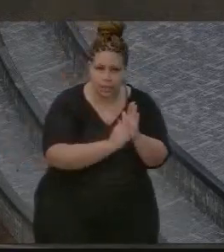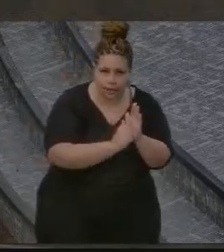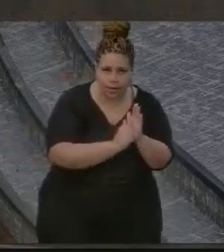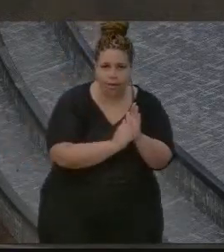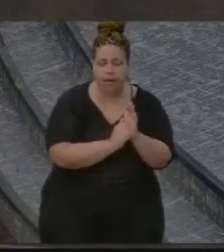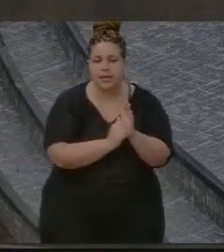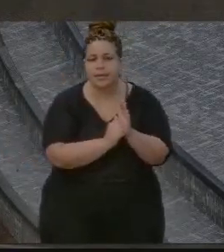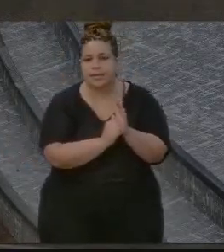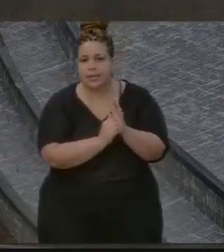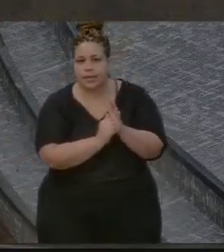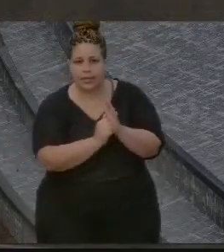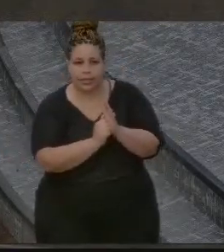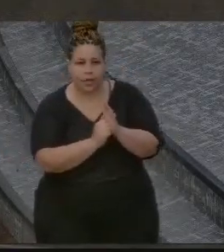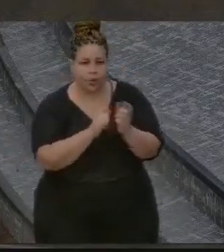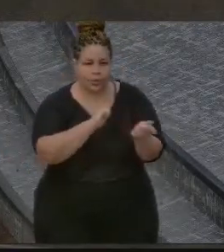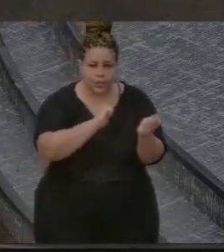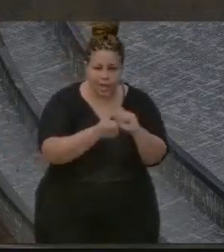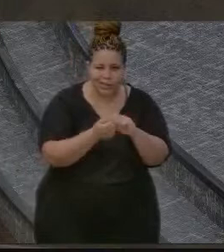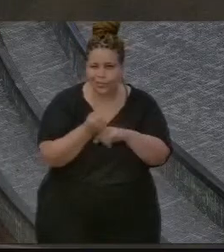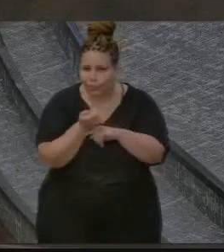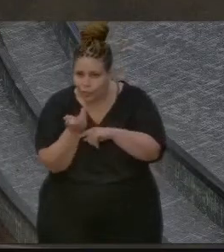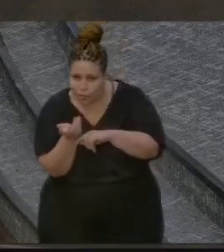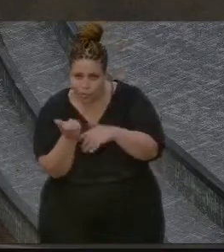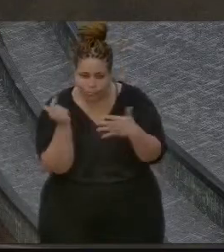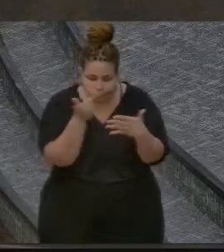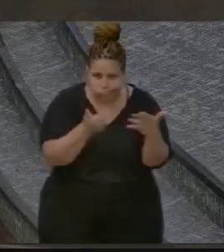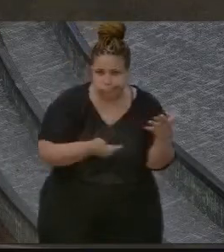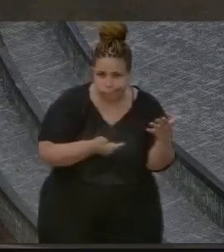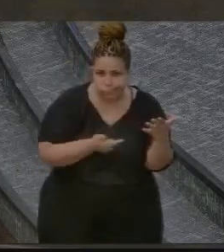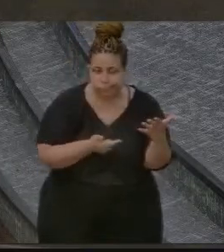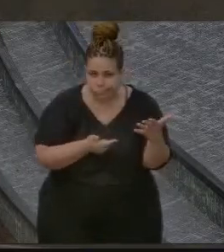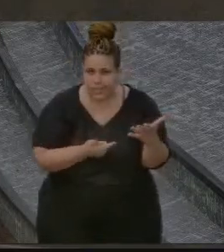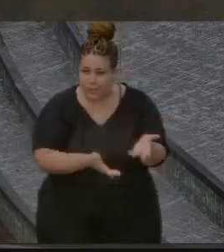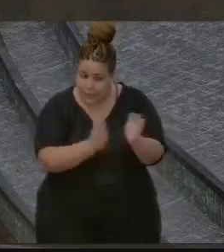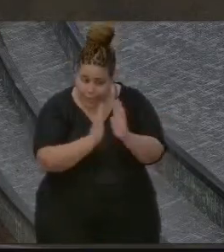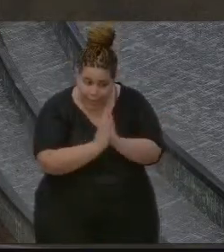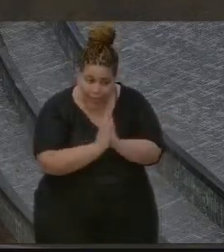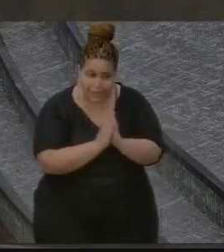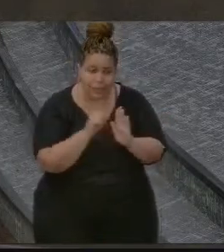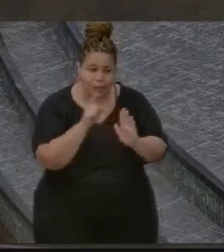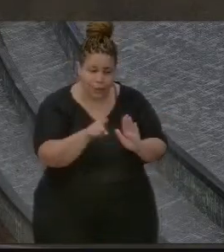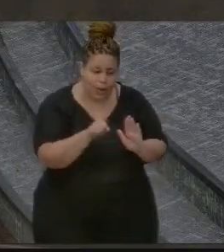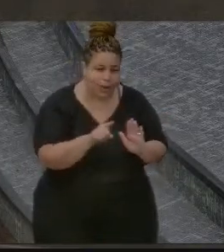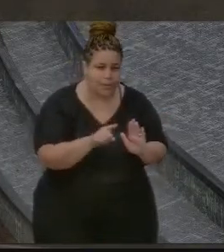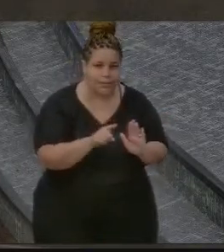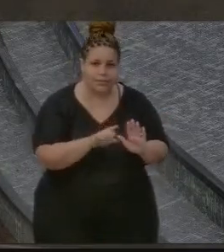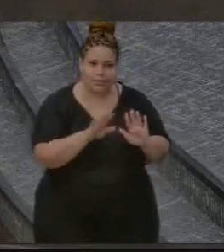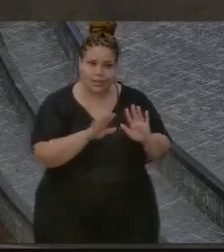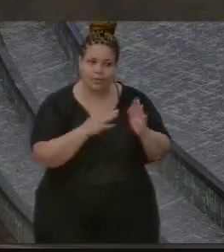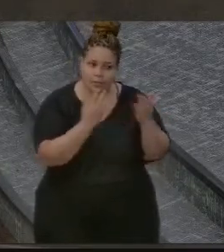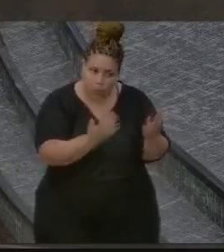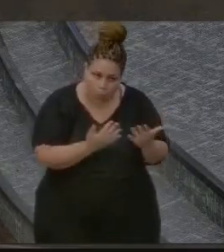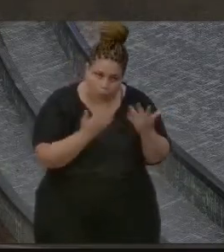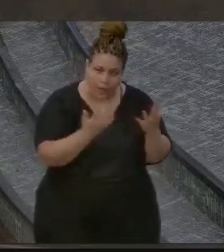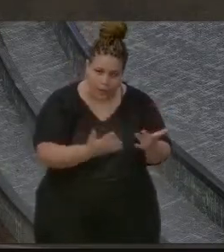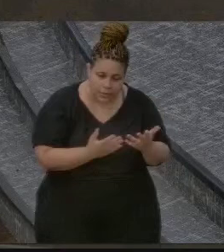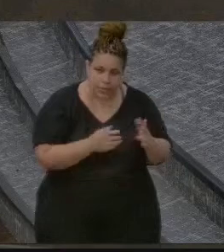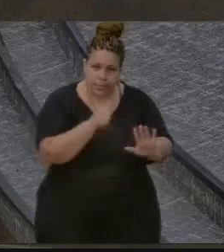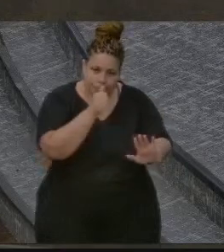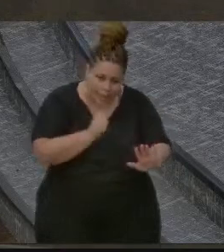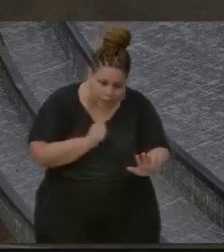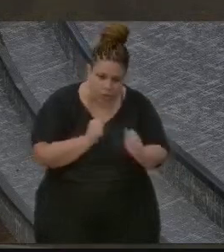There'll be a few changes, and so just asking that you all bear with us. It's still on the same day, still the same